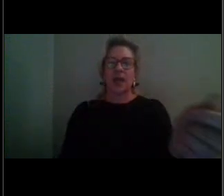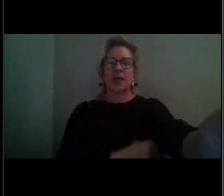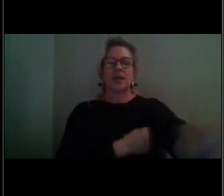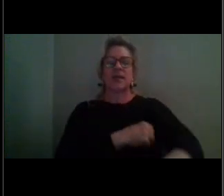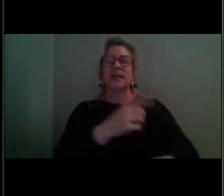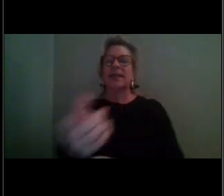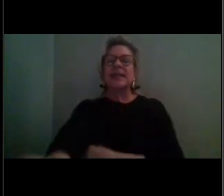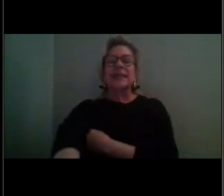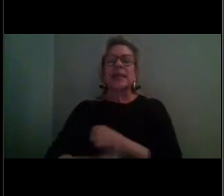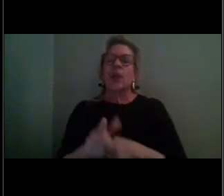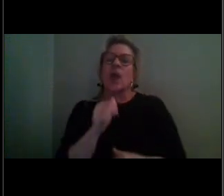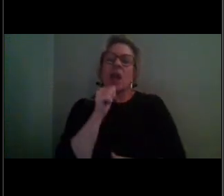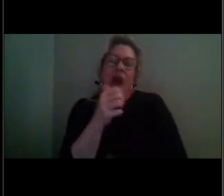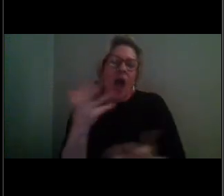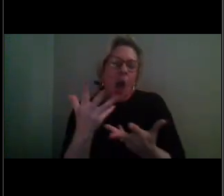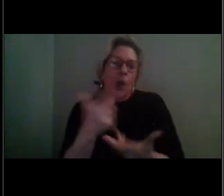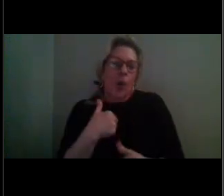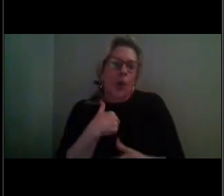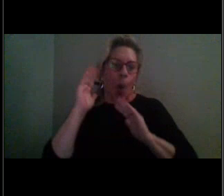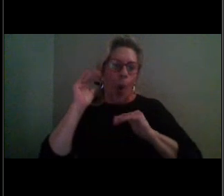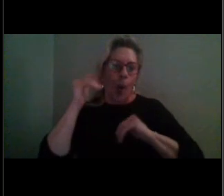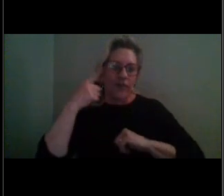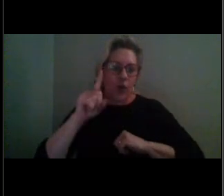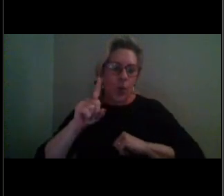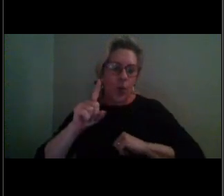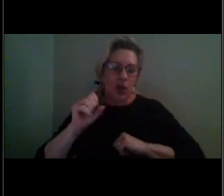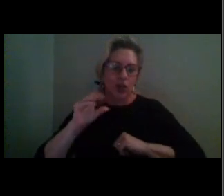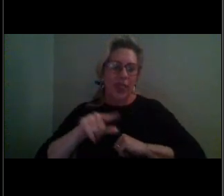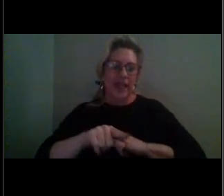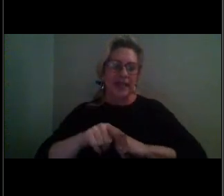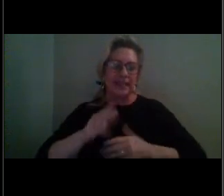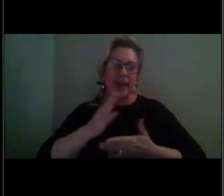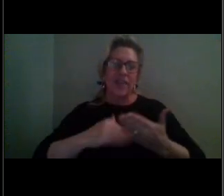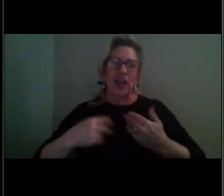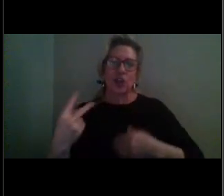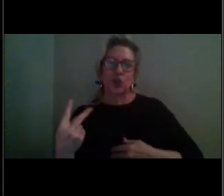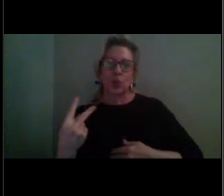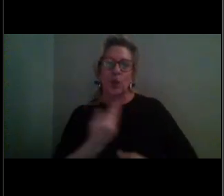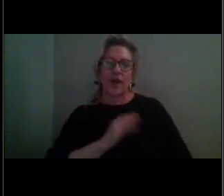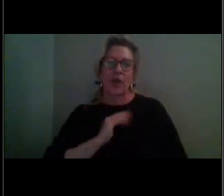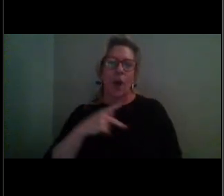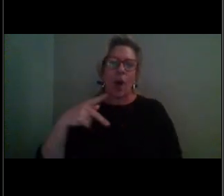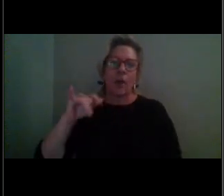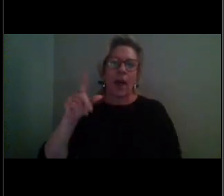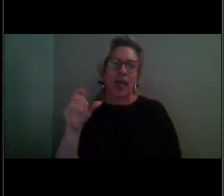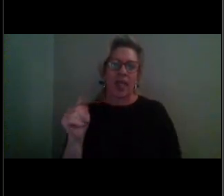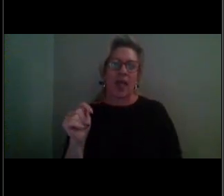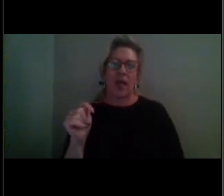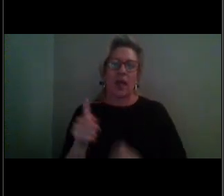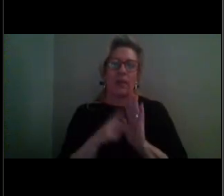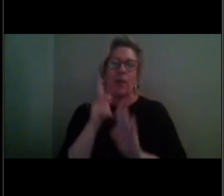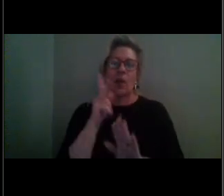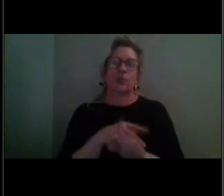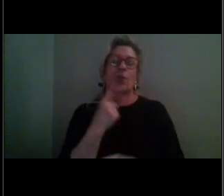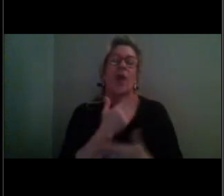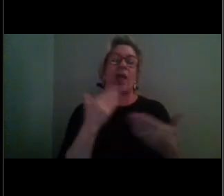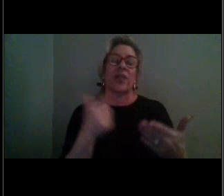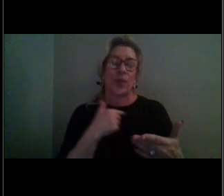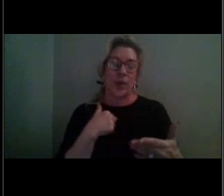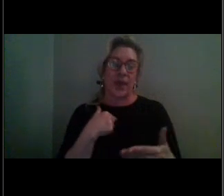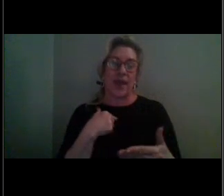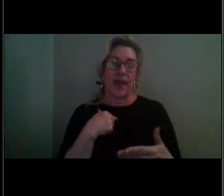they weren't what we had hoped for. So this was our phase 2 of our pilot. And so one of the things that we